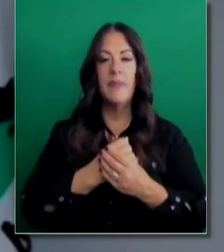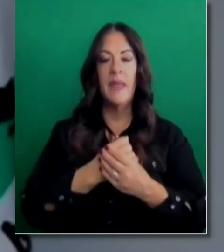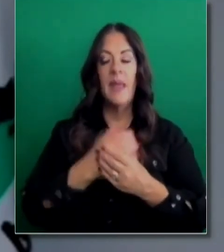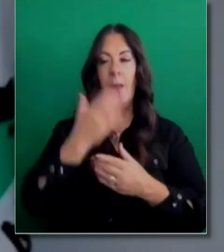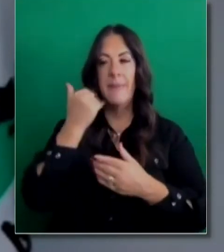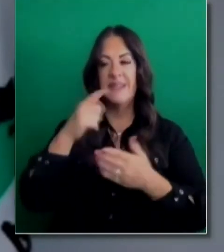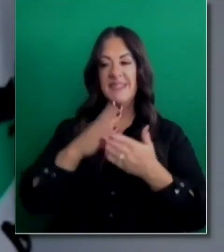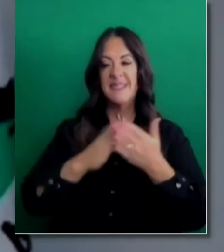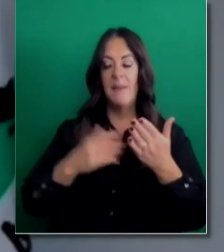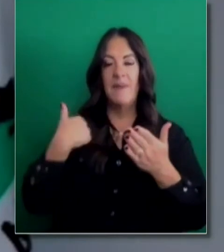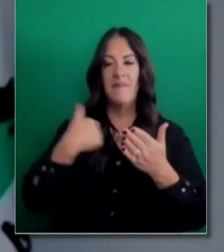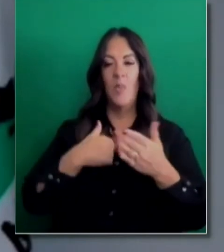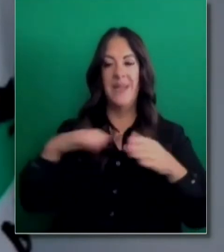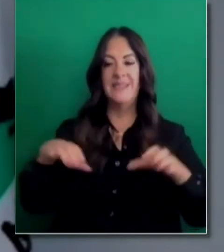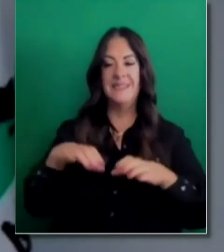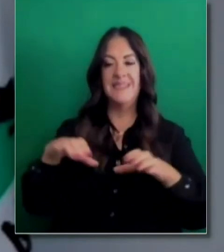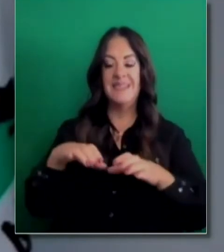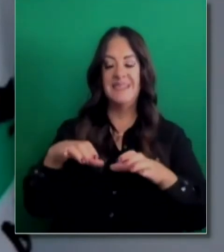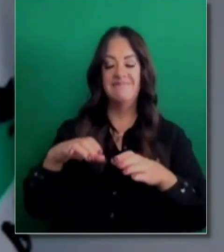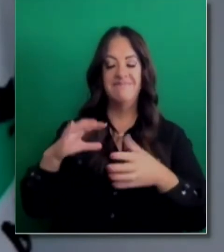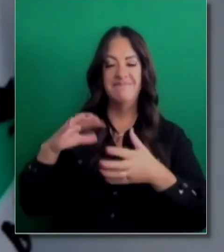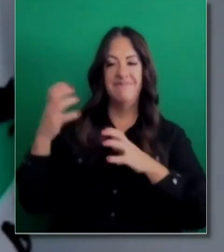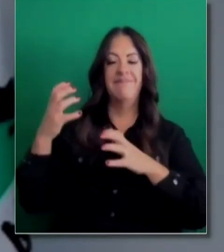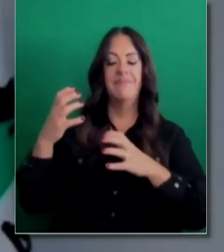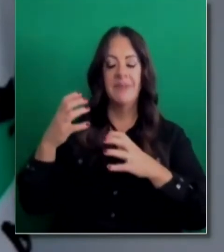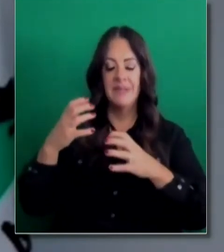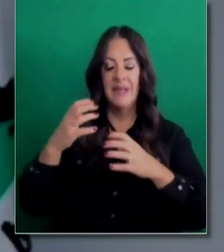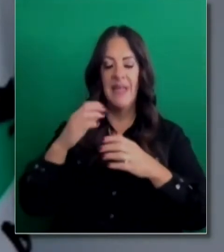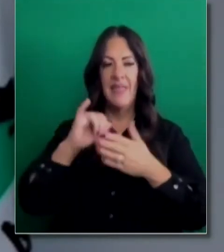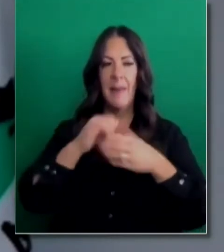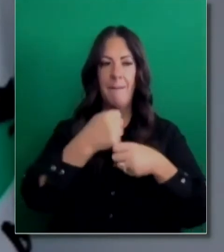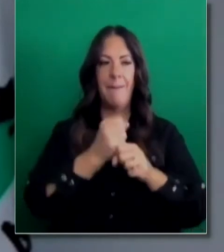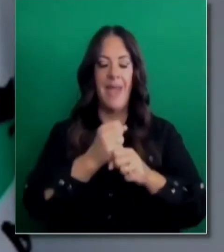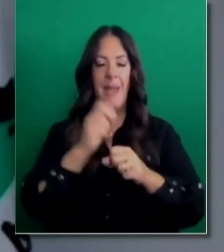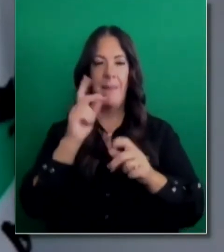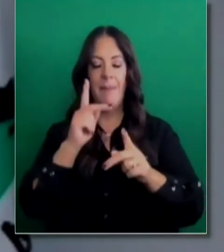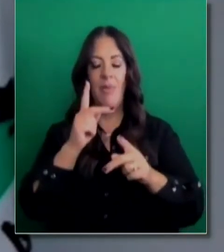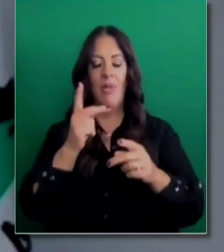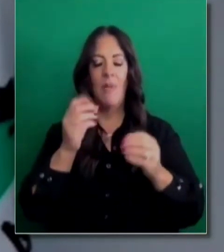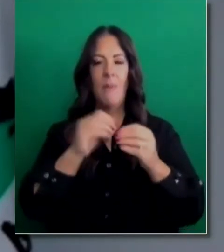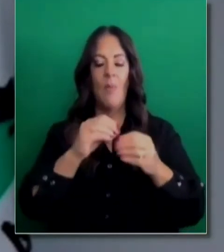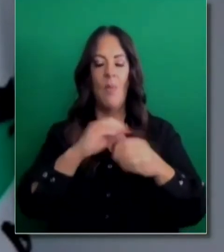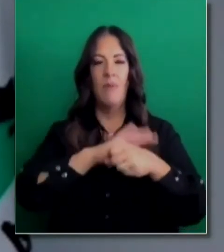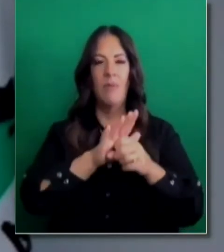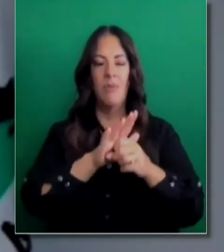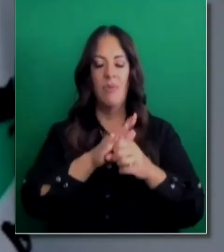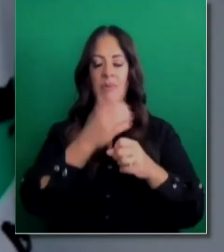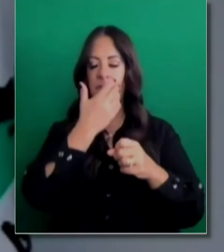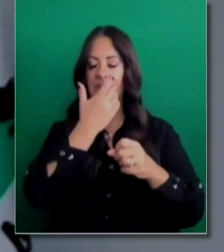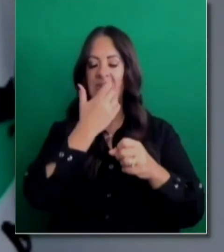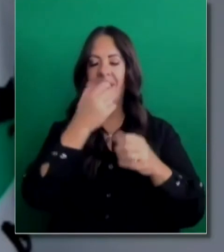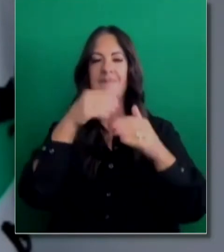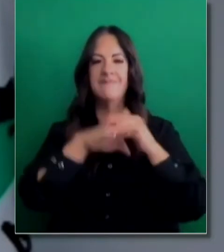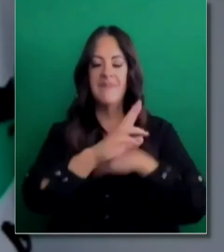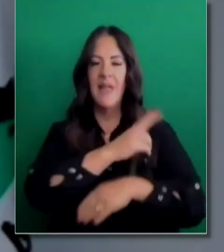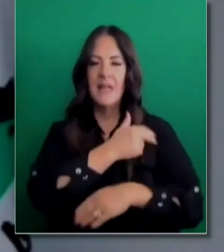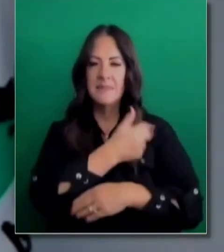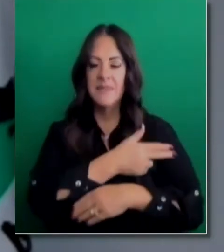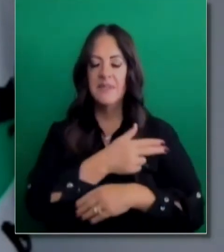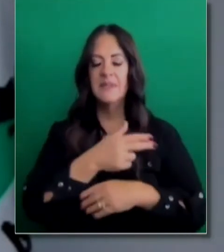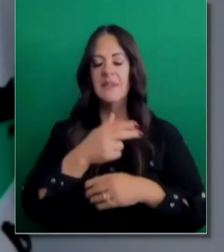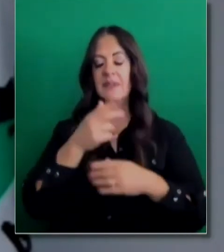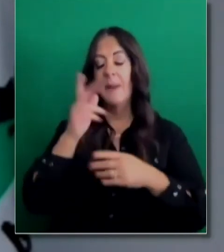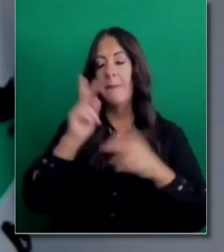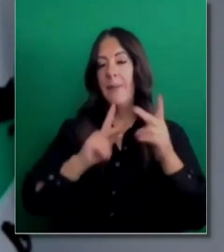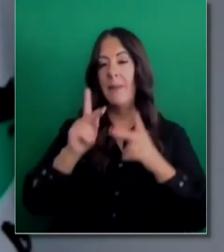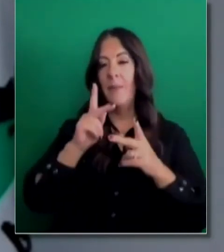some of the communication about the severity of the situation, that if people made some different decisions in the last half of December, that